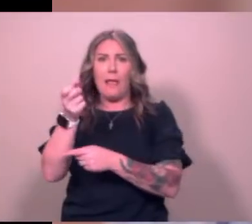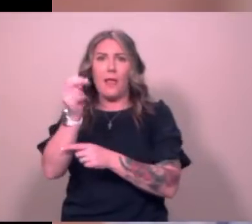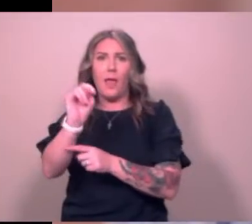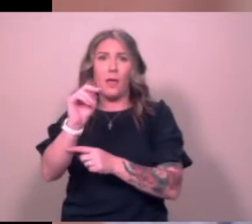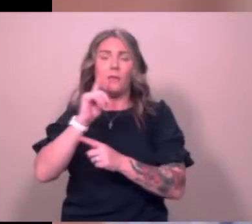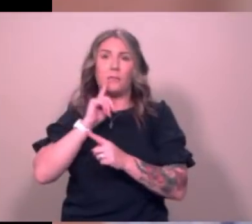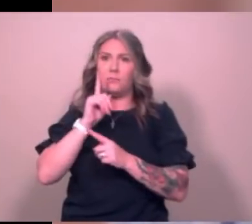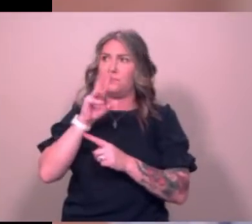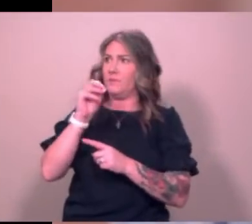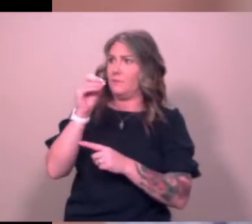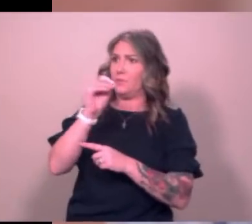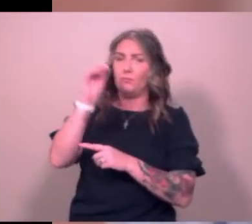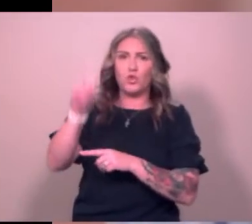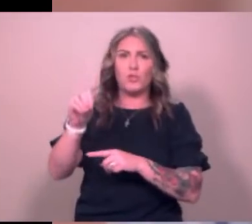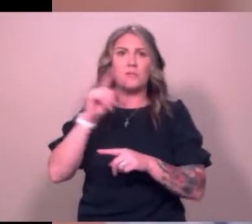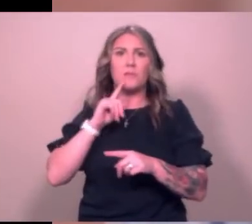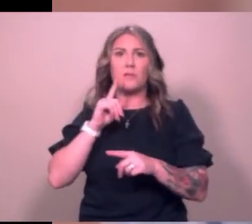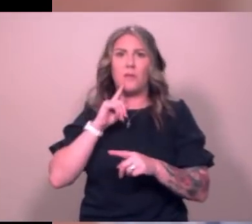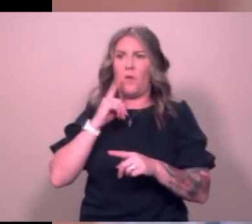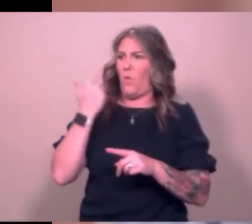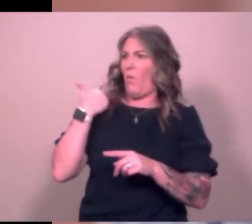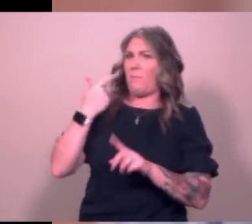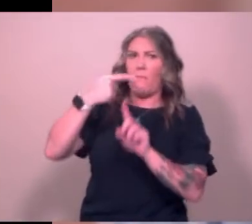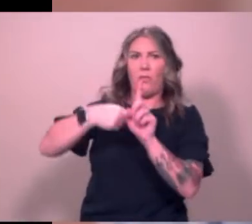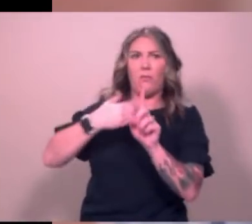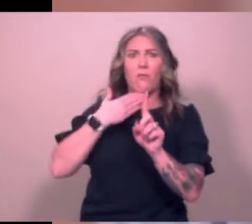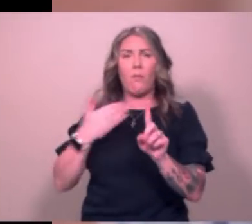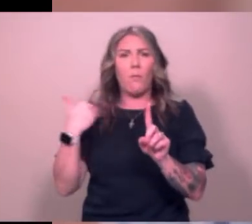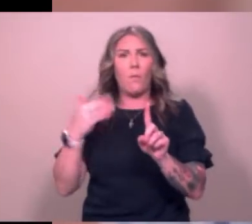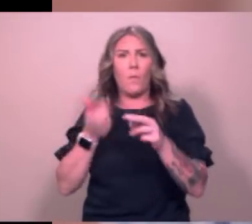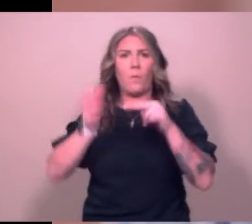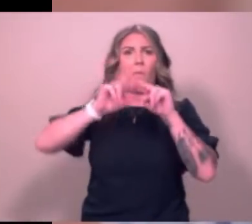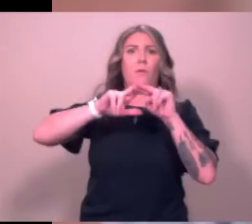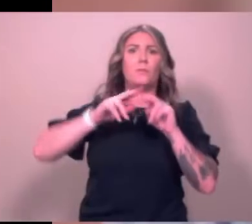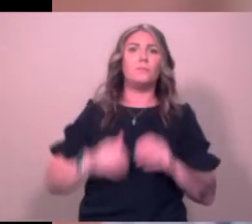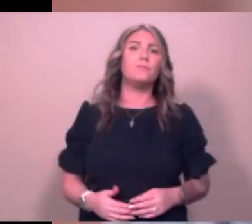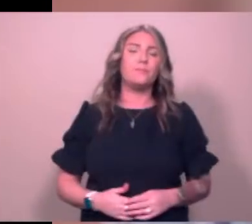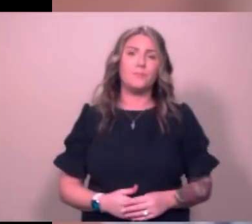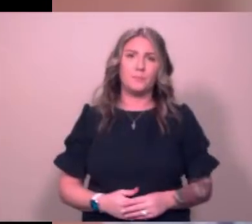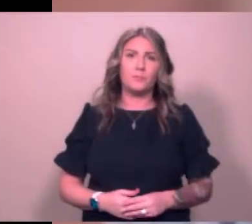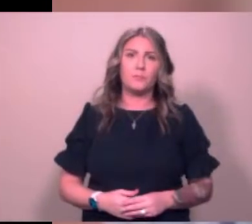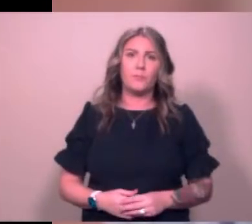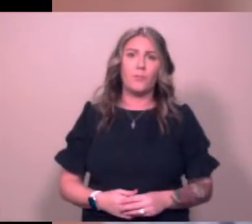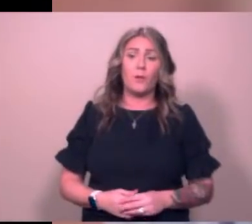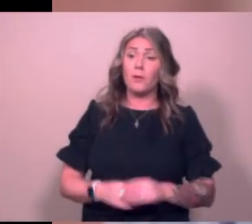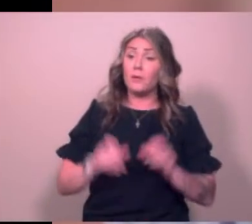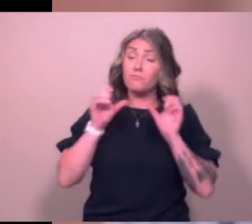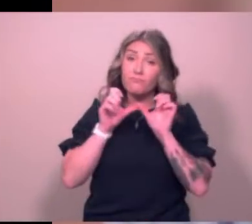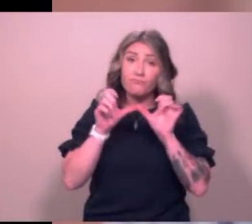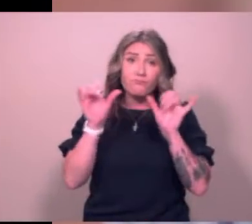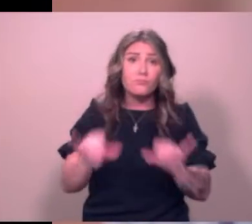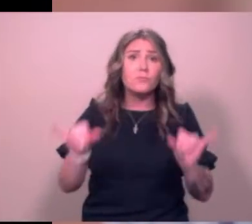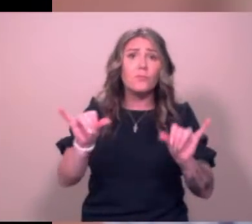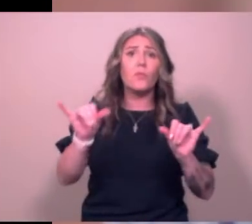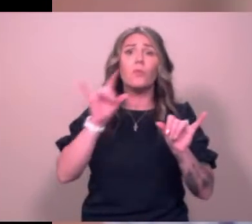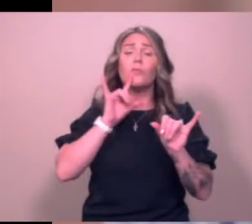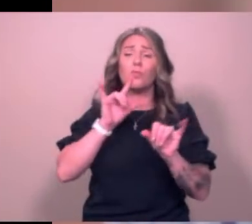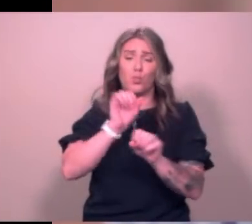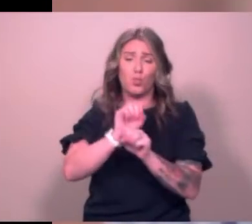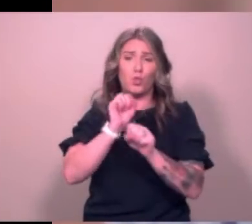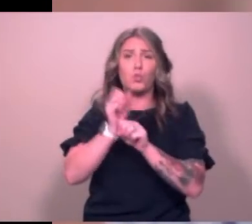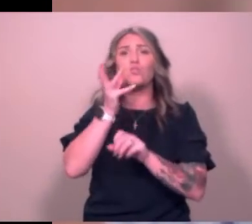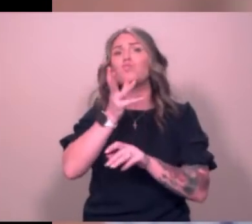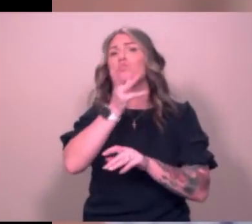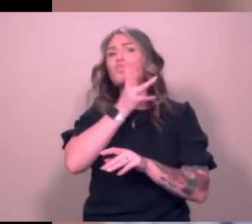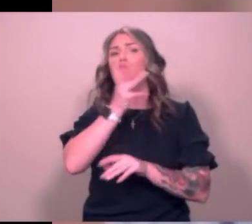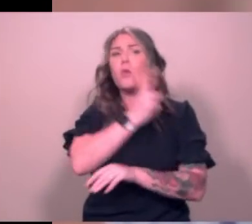from where we were just a month ago. We have been continuing to work with our rural hospital